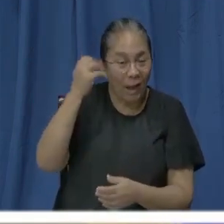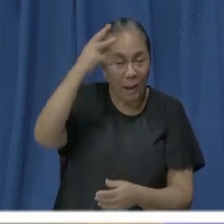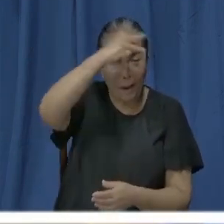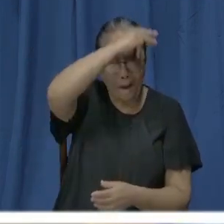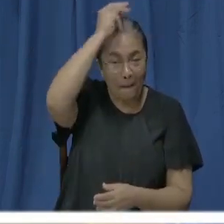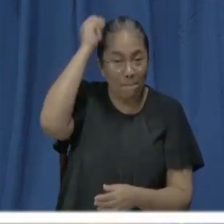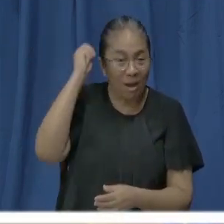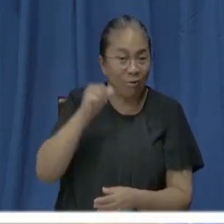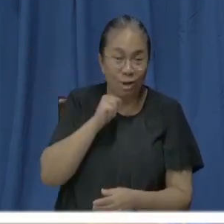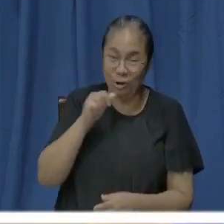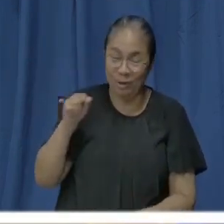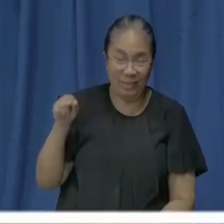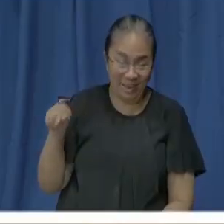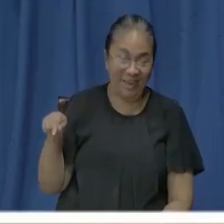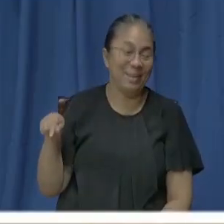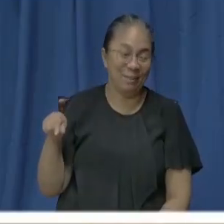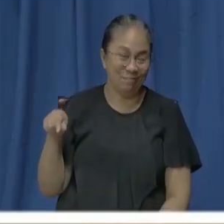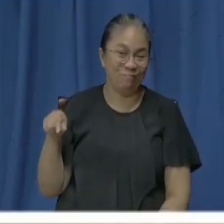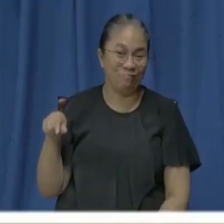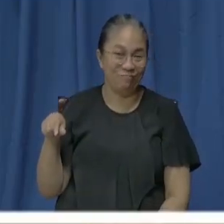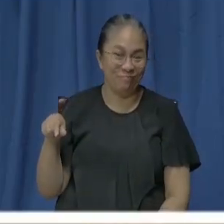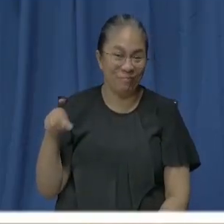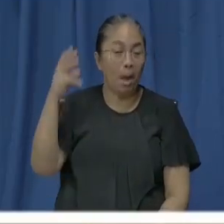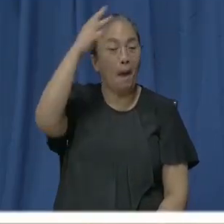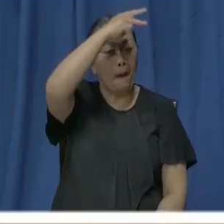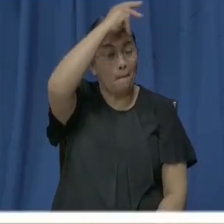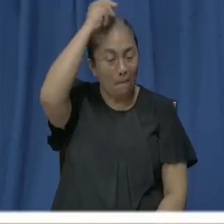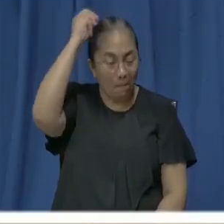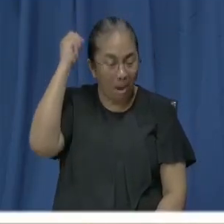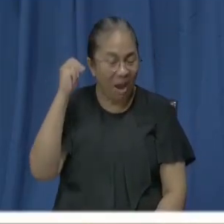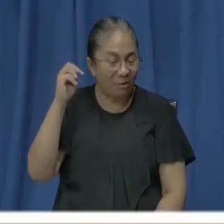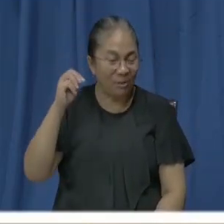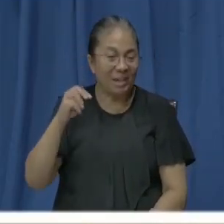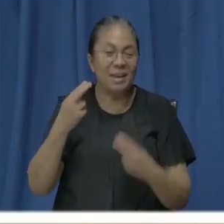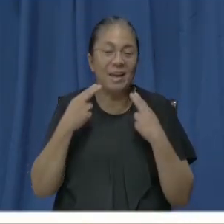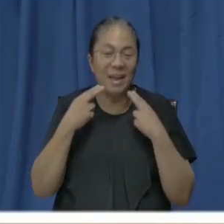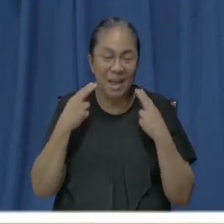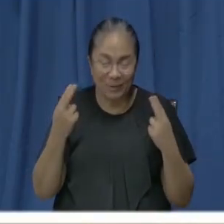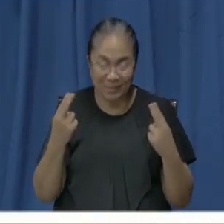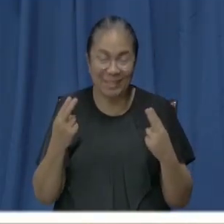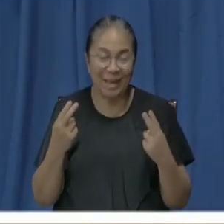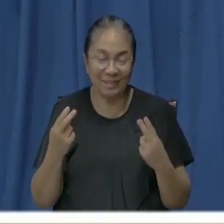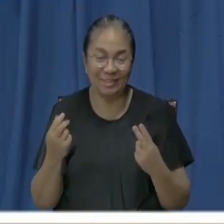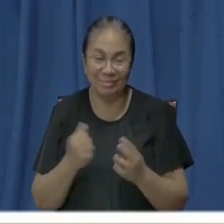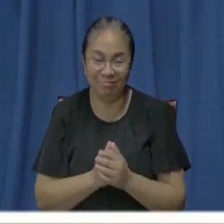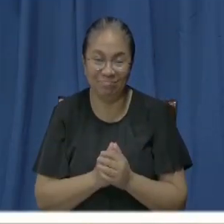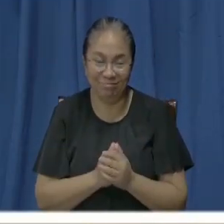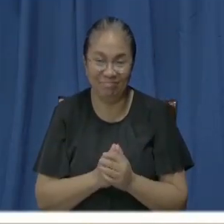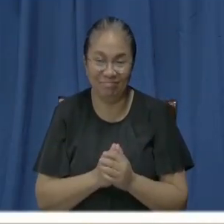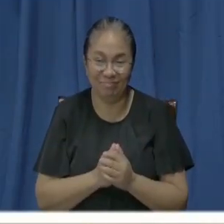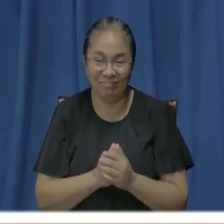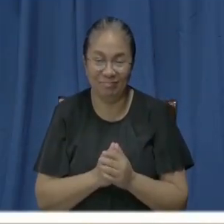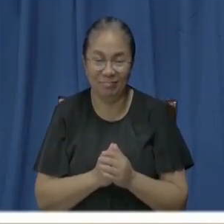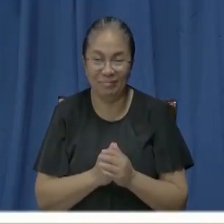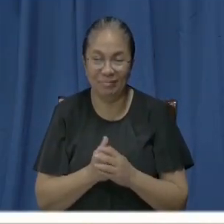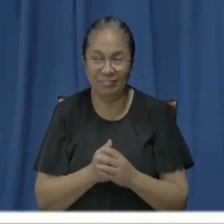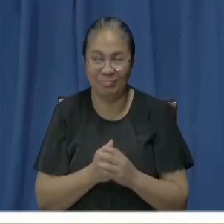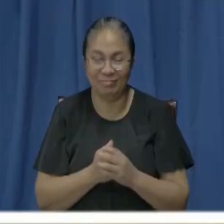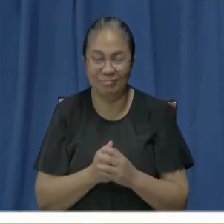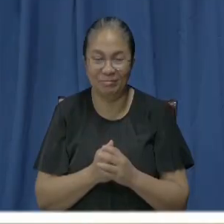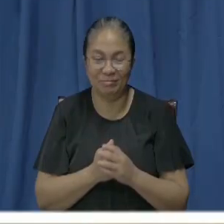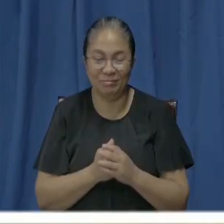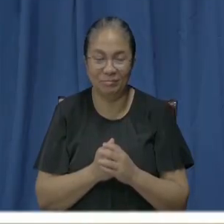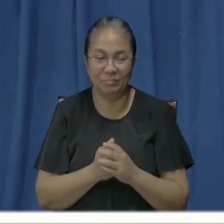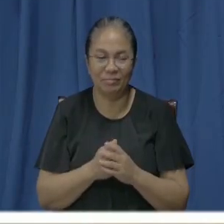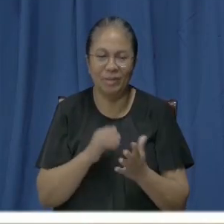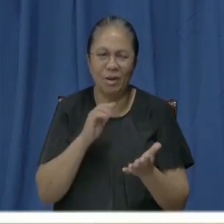She's the only one who would have qualified, but would not have. And what does that teach